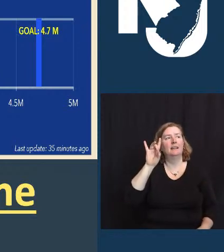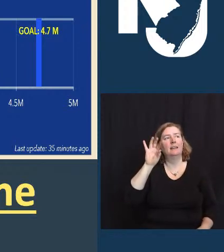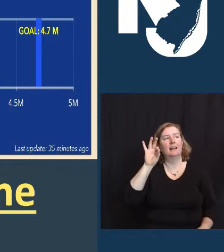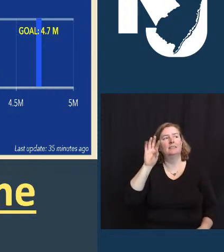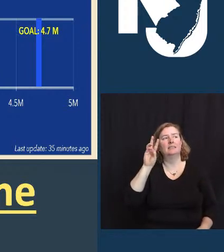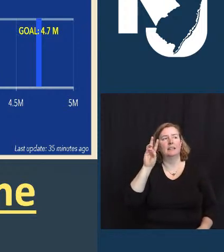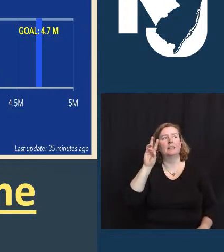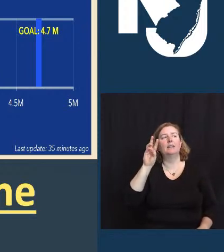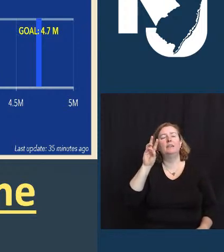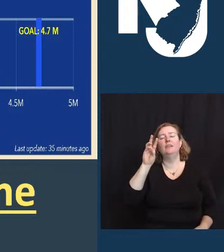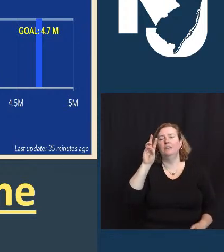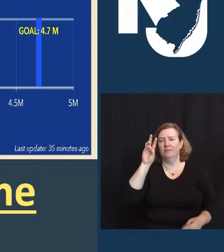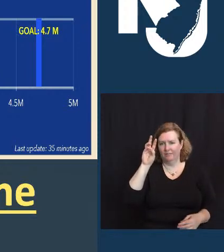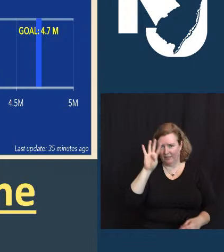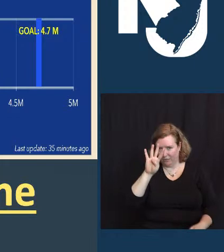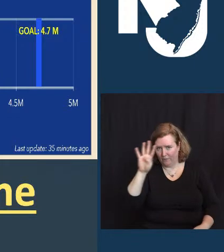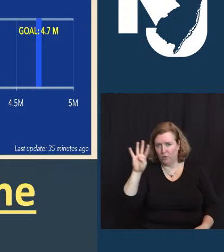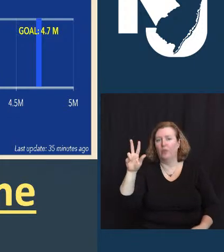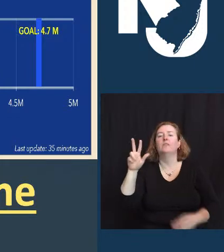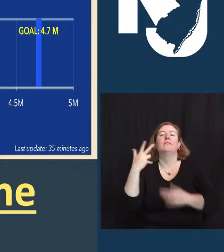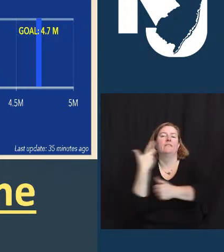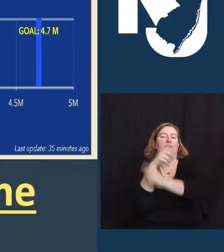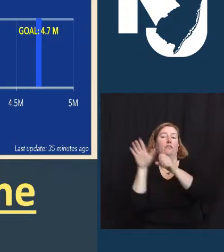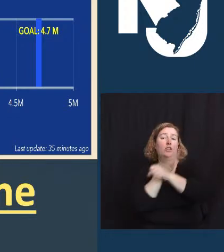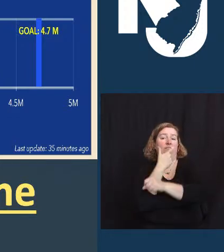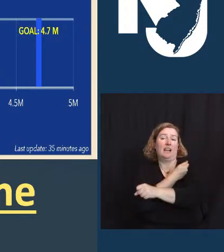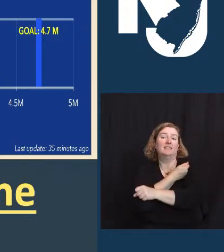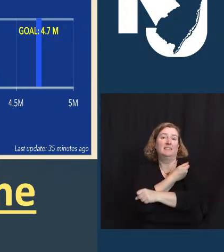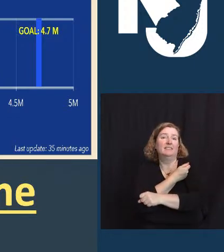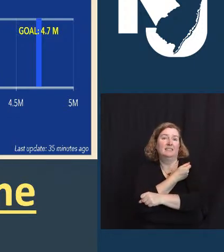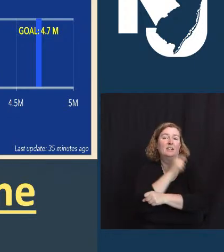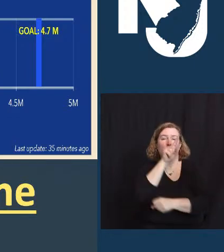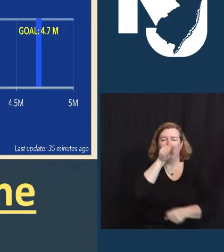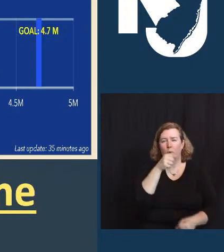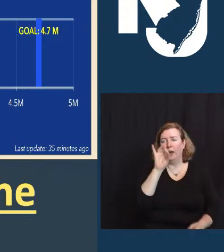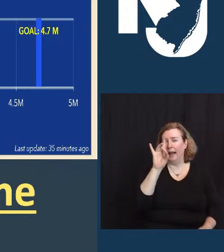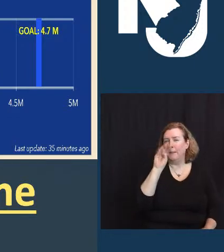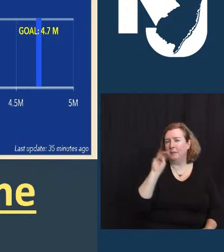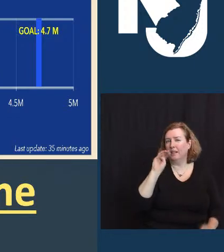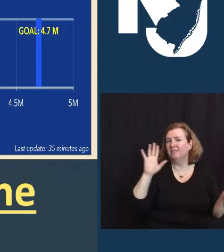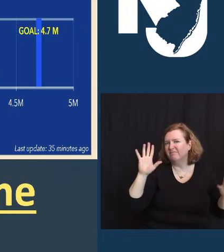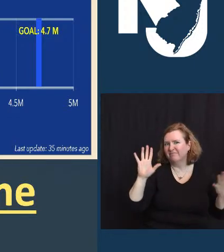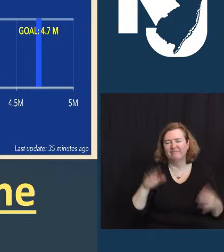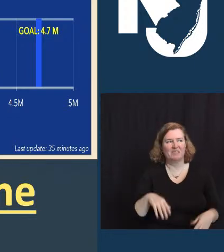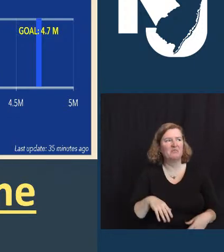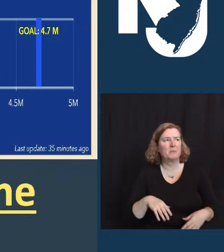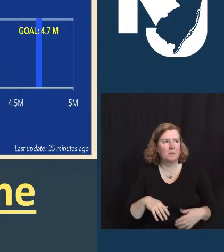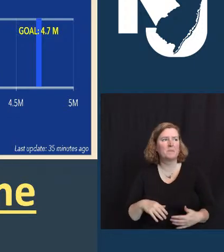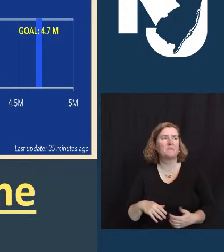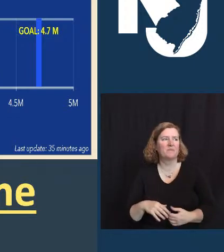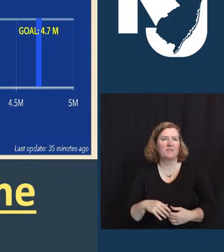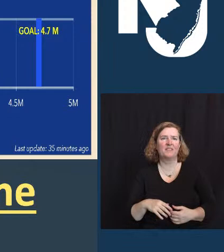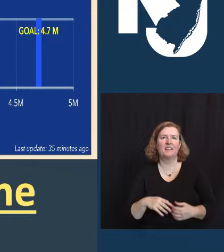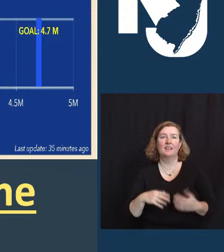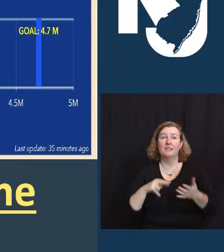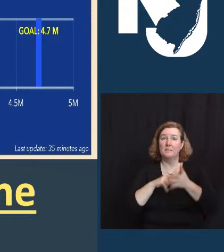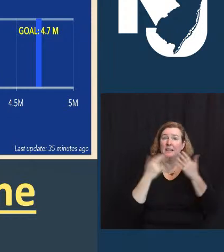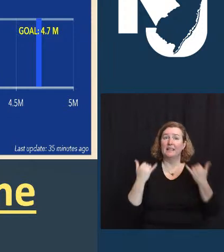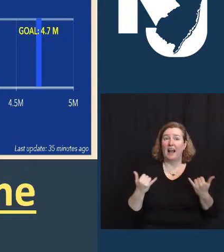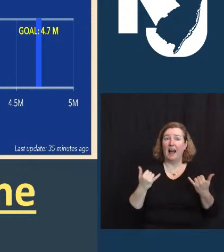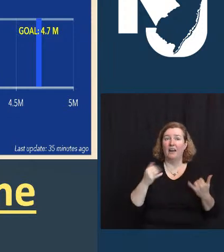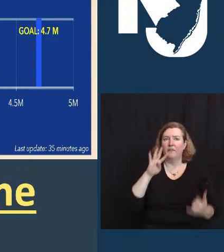1,896,442 fully vaccinated individuals. And with this morning's number, we can report that we are now